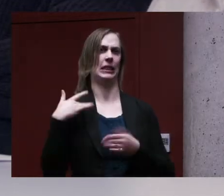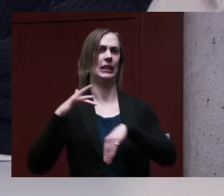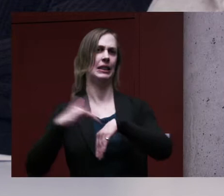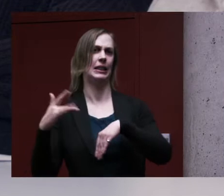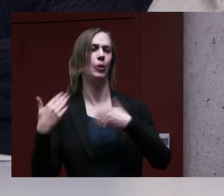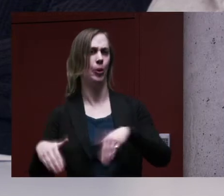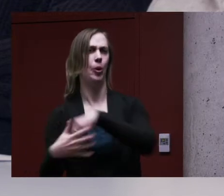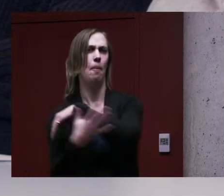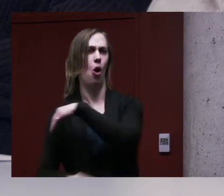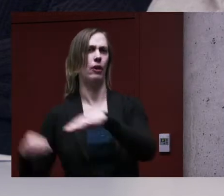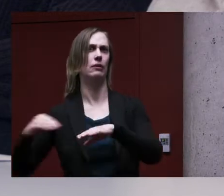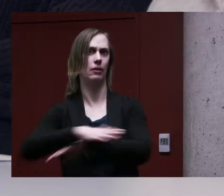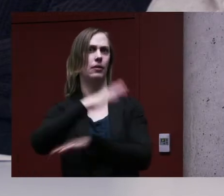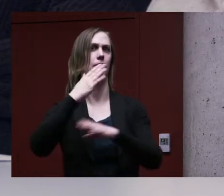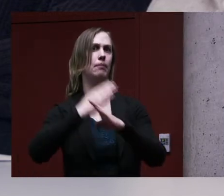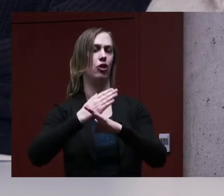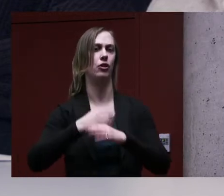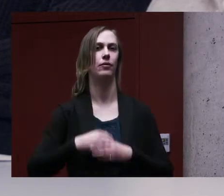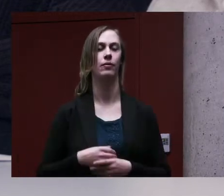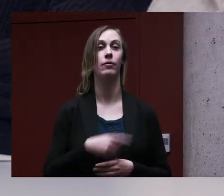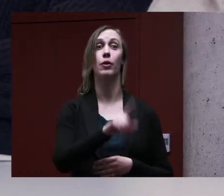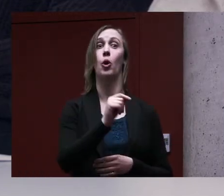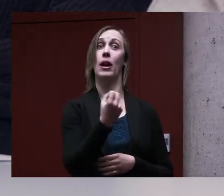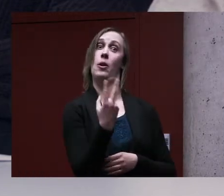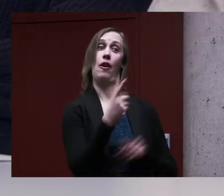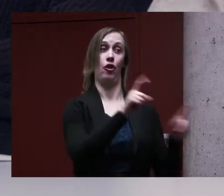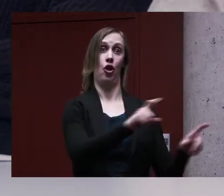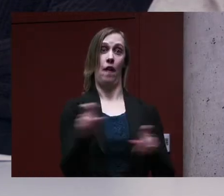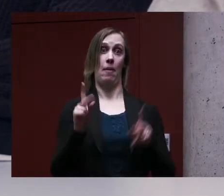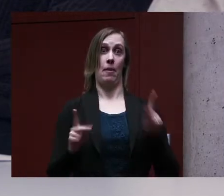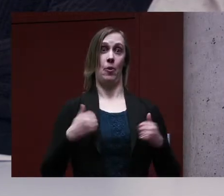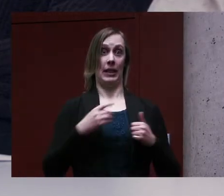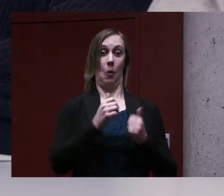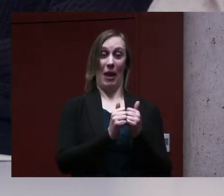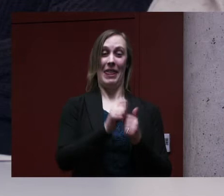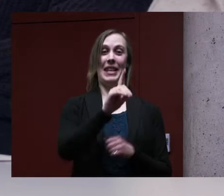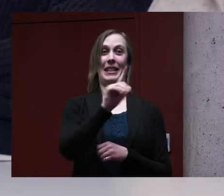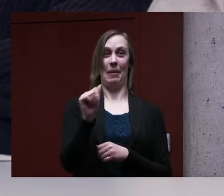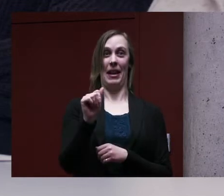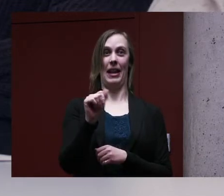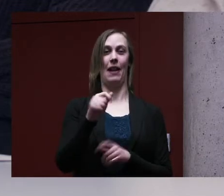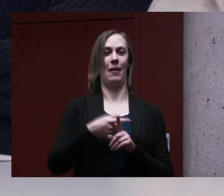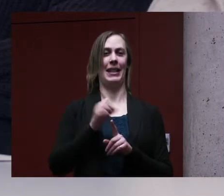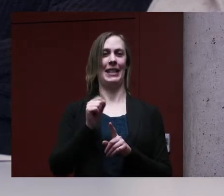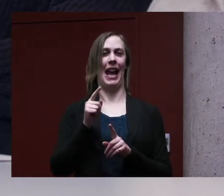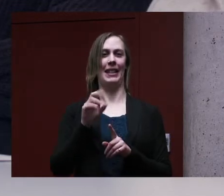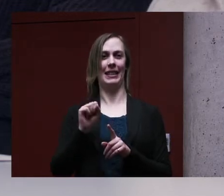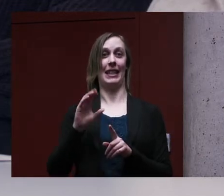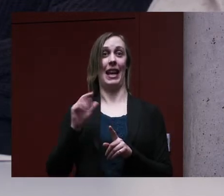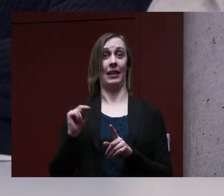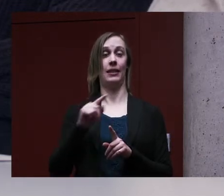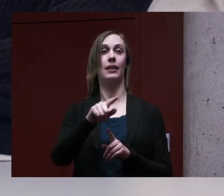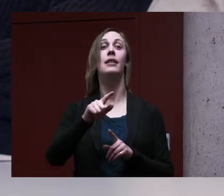The 2012 Canadian Survey on Disability from StatsCan cites the employment rate for persons with a severe